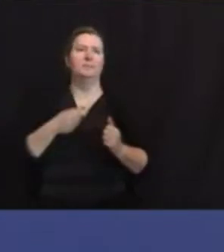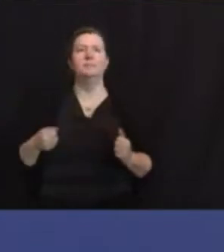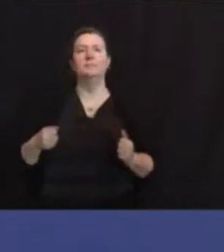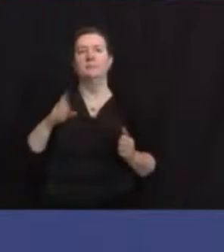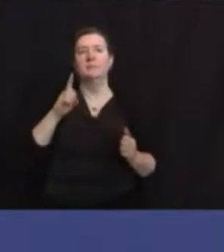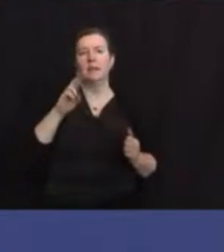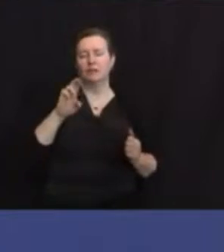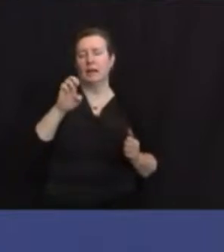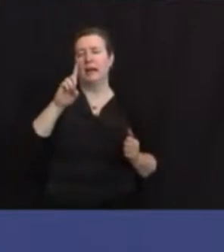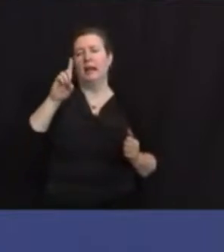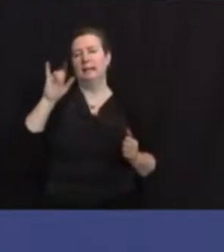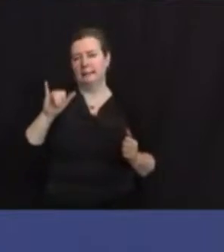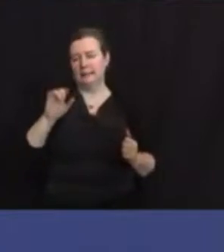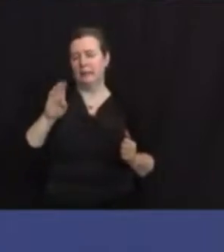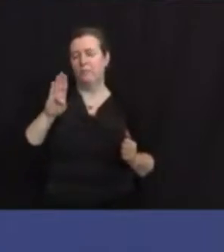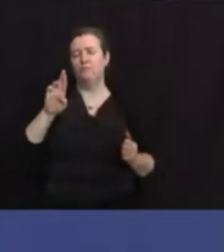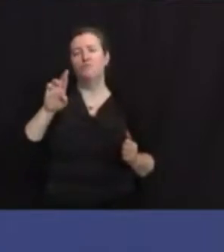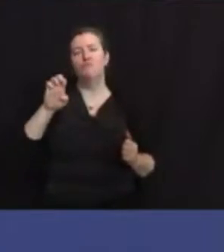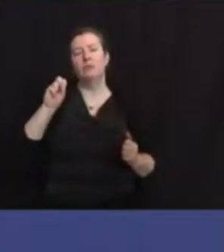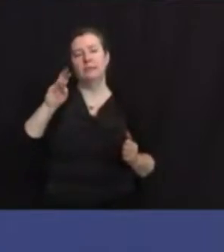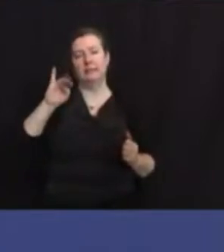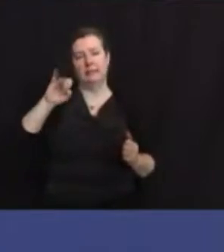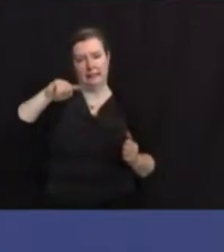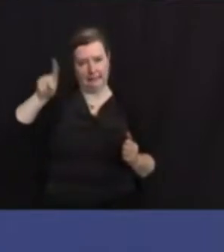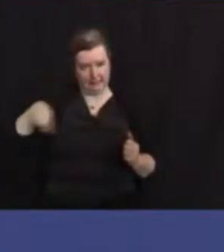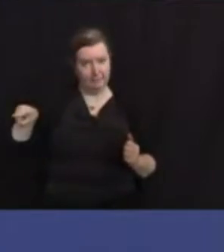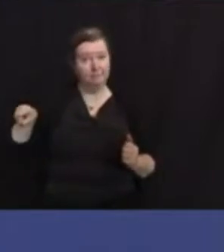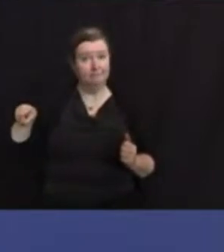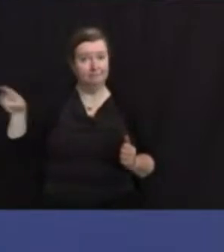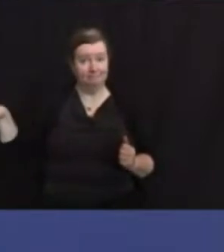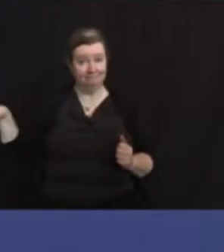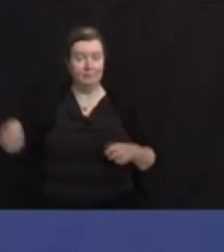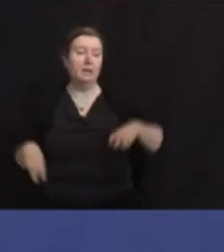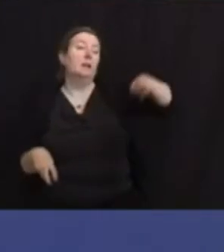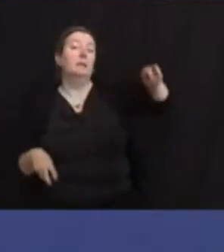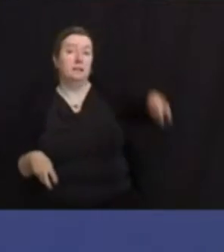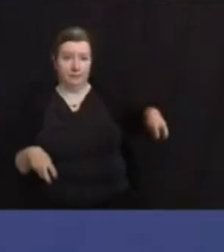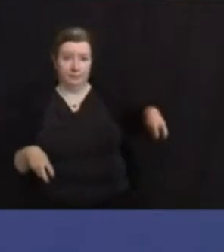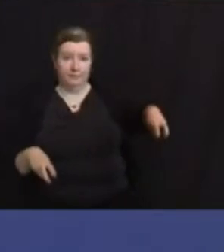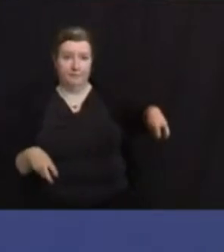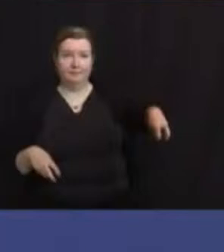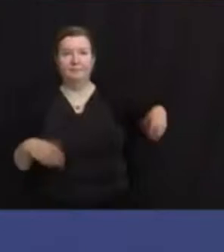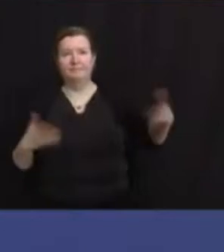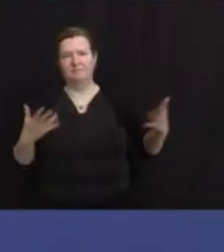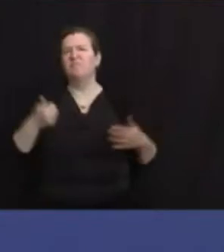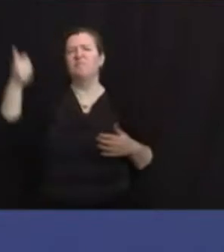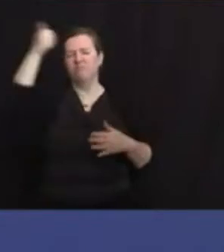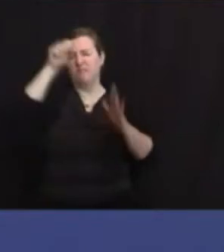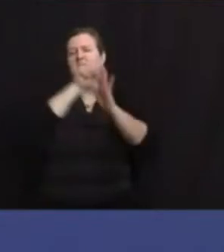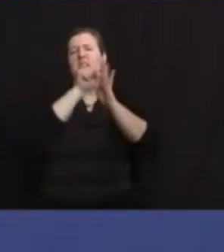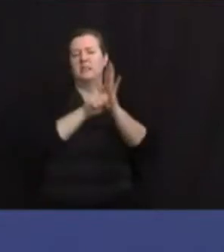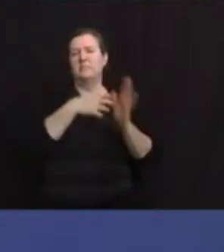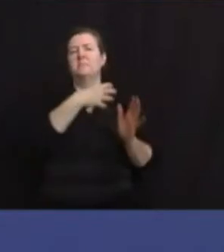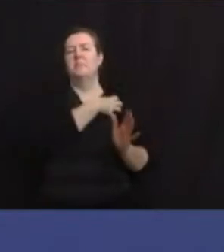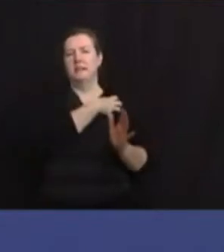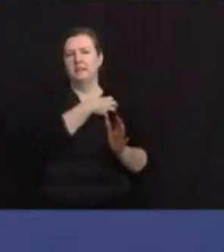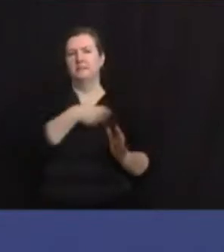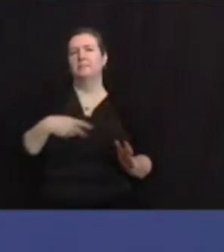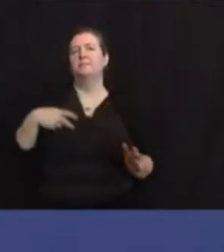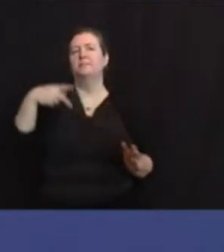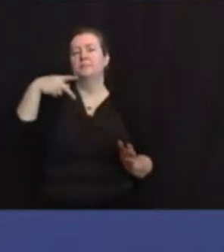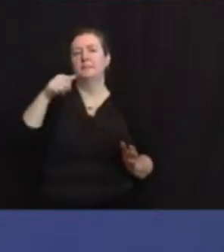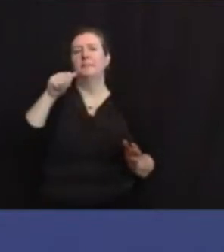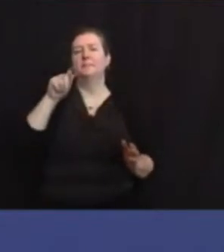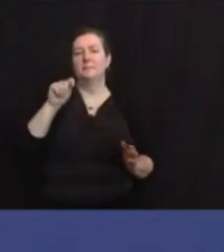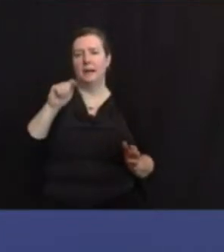Superintendent of the State Police, Colonel Pat Callahan. I almost called you a commissioner there for a minute. The Director of the Office of Homeland Security and Preparedness, Jared Maples, Chief